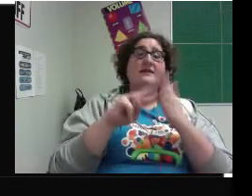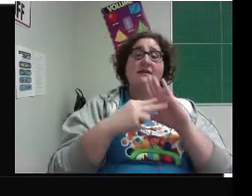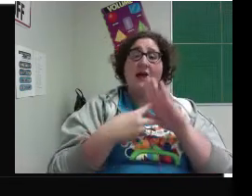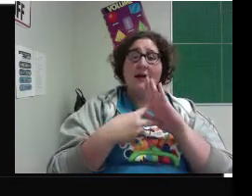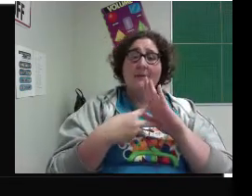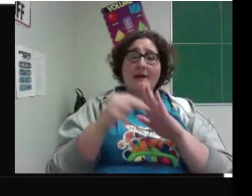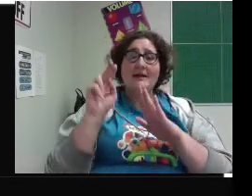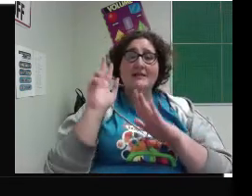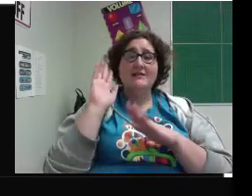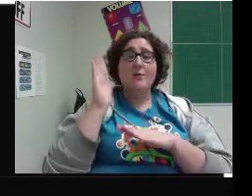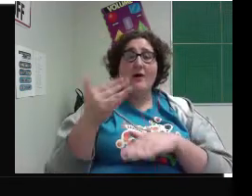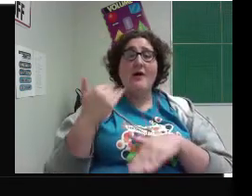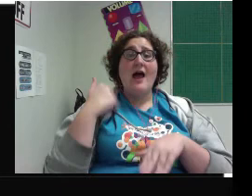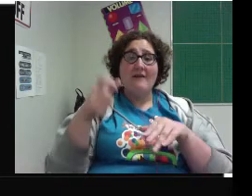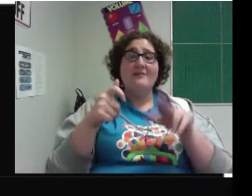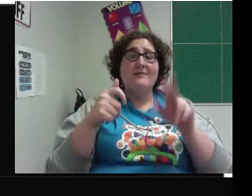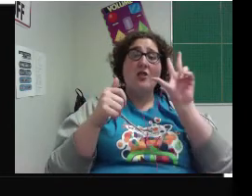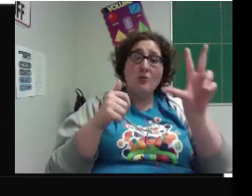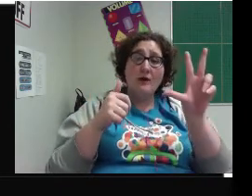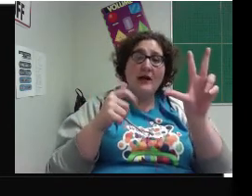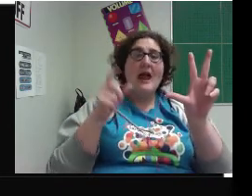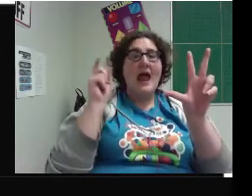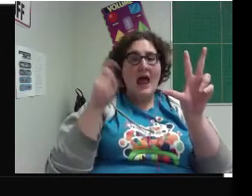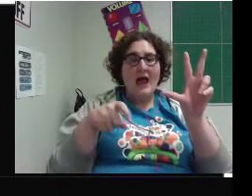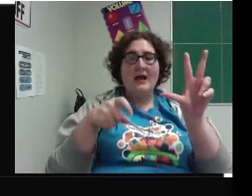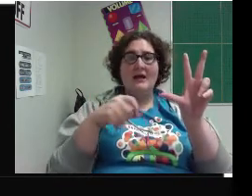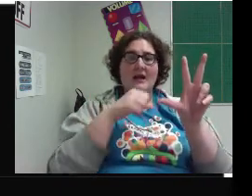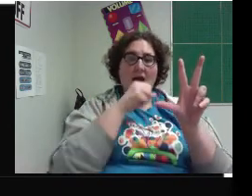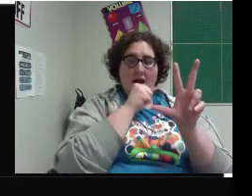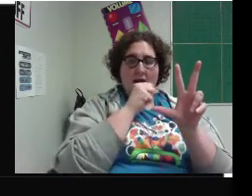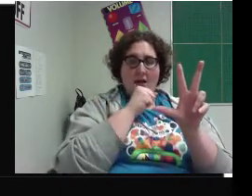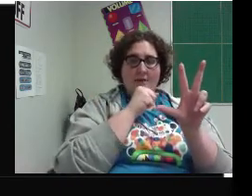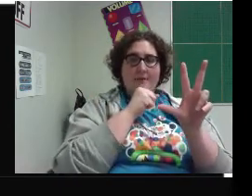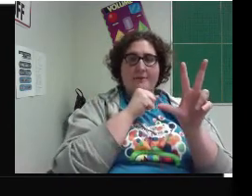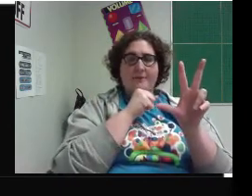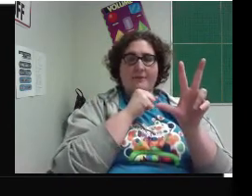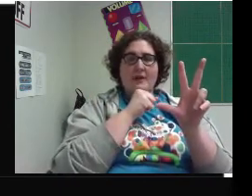angle 3 also has to be